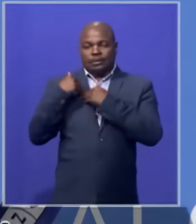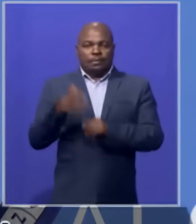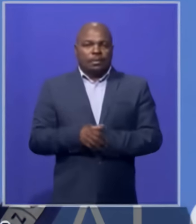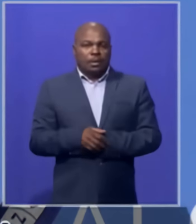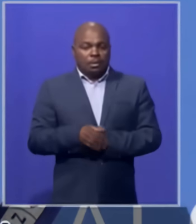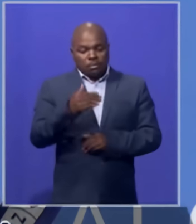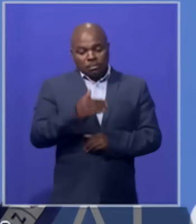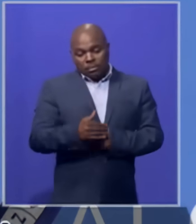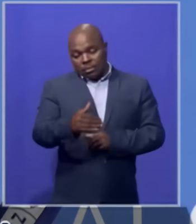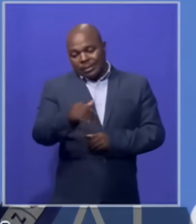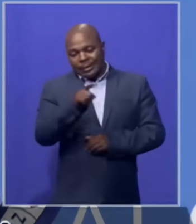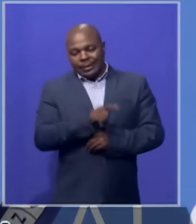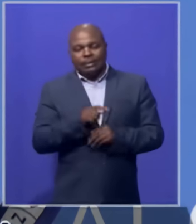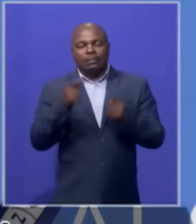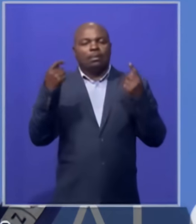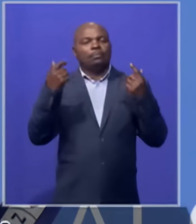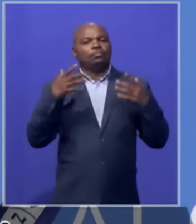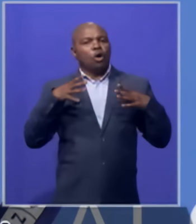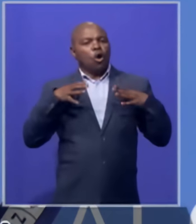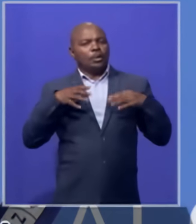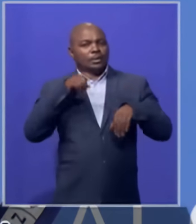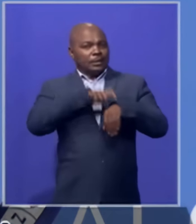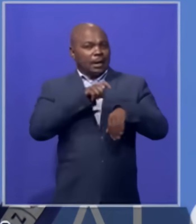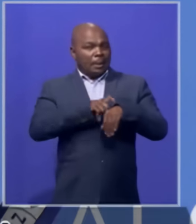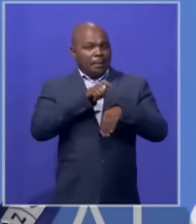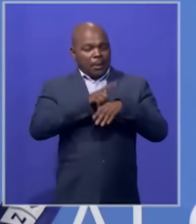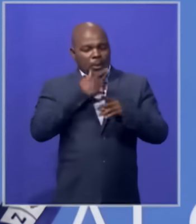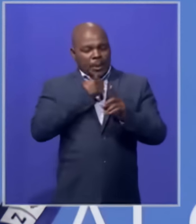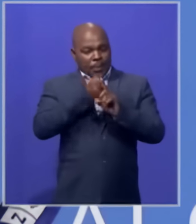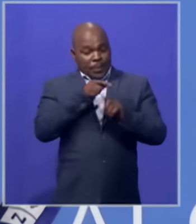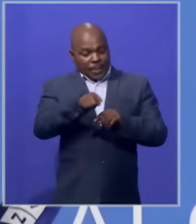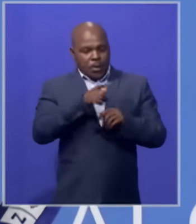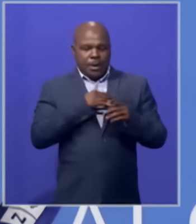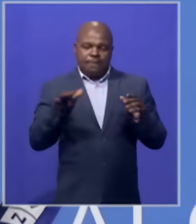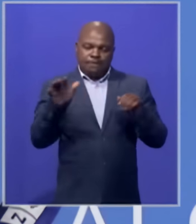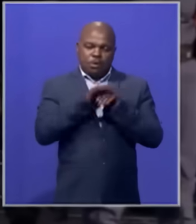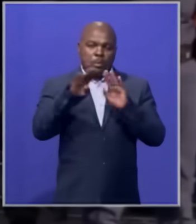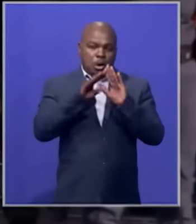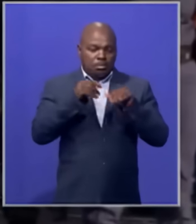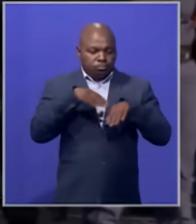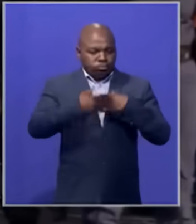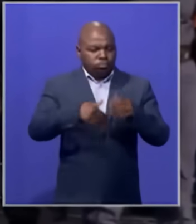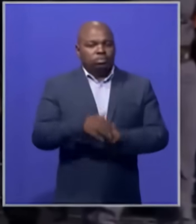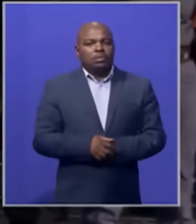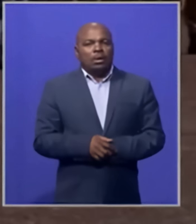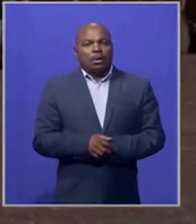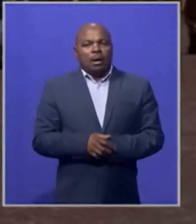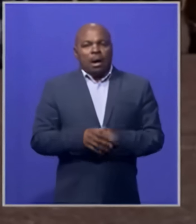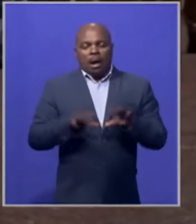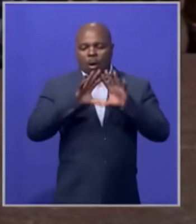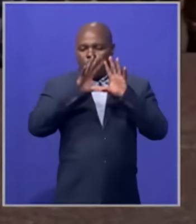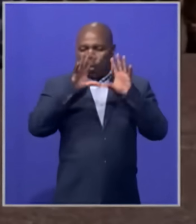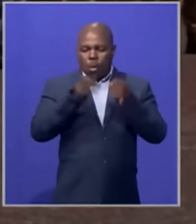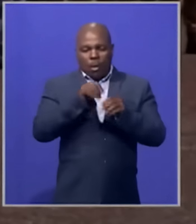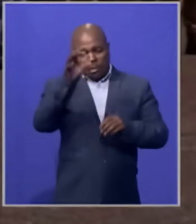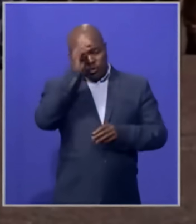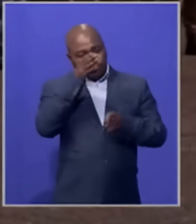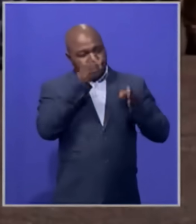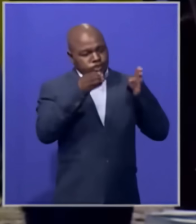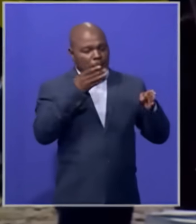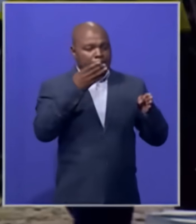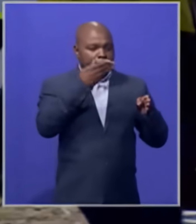season operations, which are currently in a full swing. It is all hands on deck as